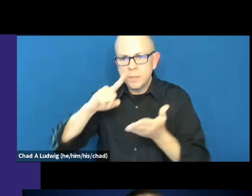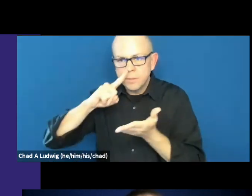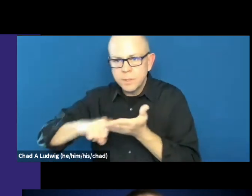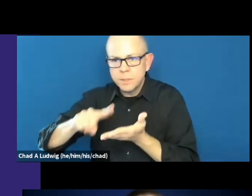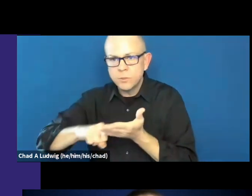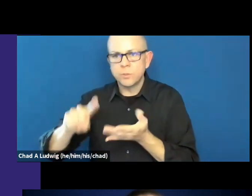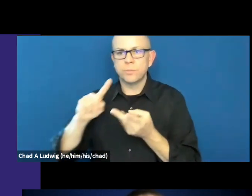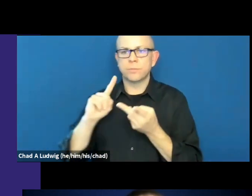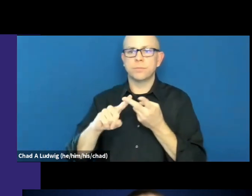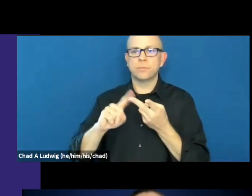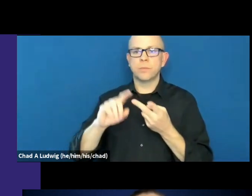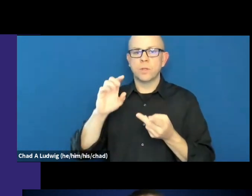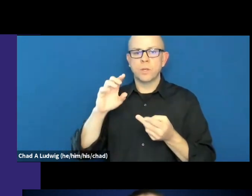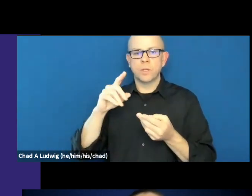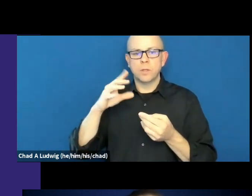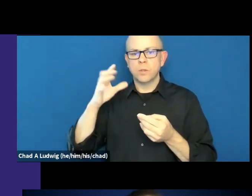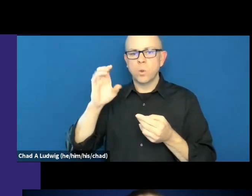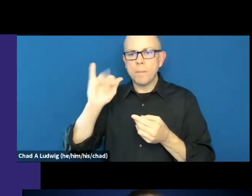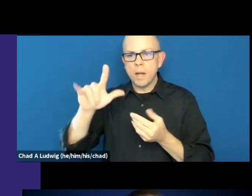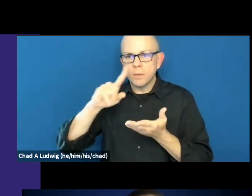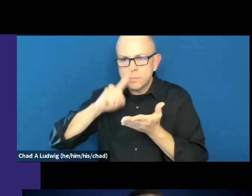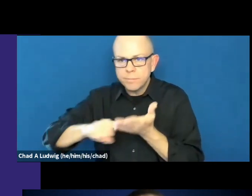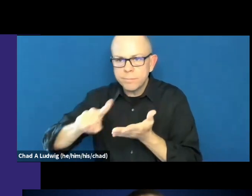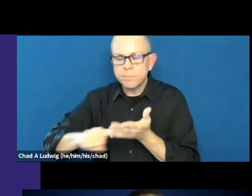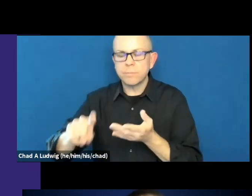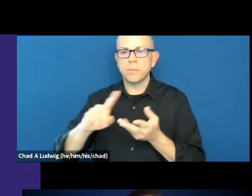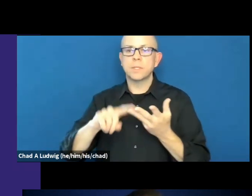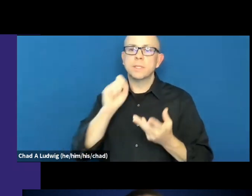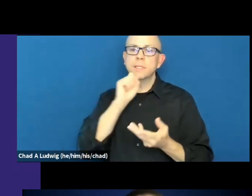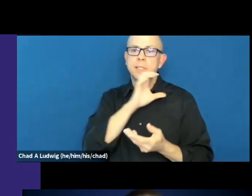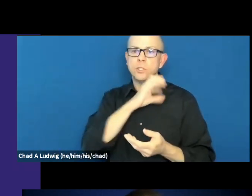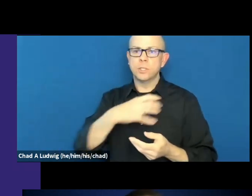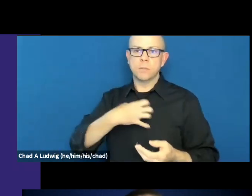who are in the system with DHS for child investigation.